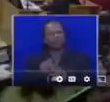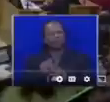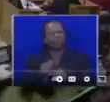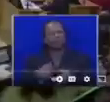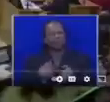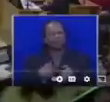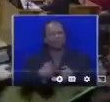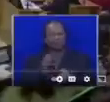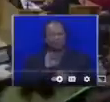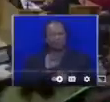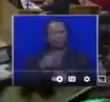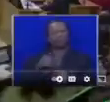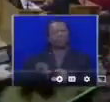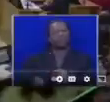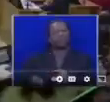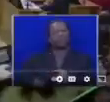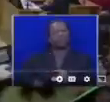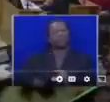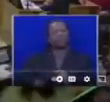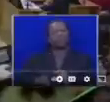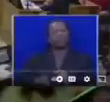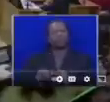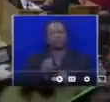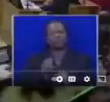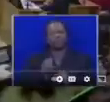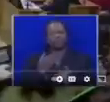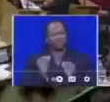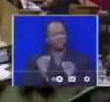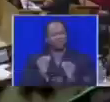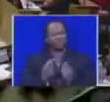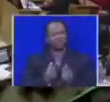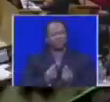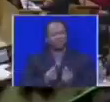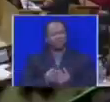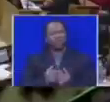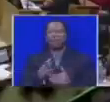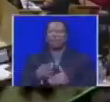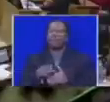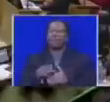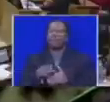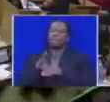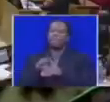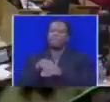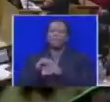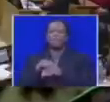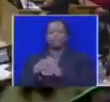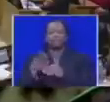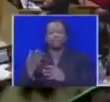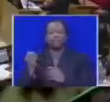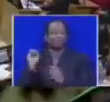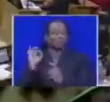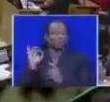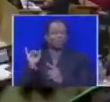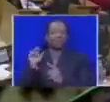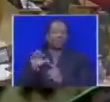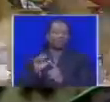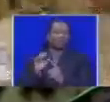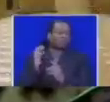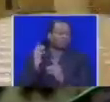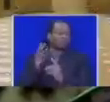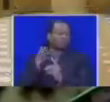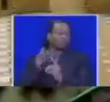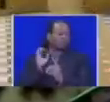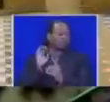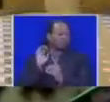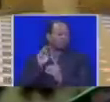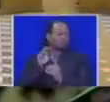cracking. There's nothing you can do. Honorable members, for the sake of the house, just I want be a big to read bencher there. Big the room. Bencher,